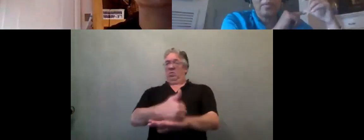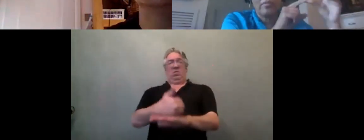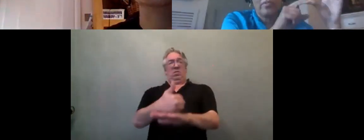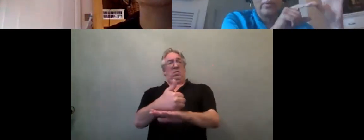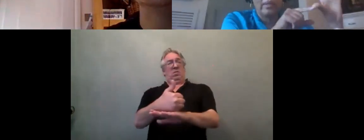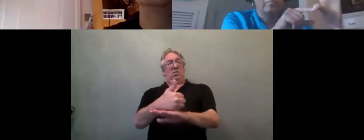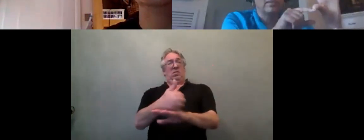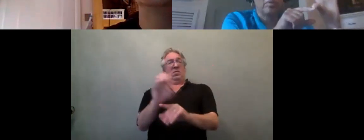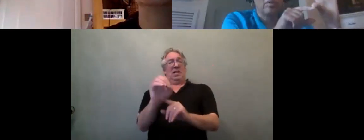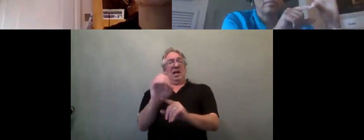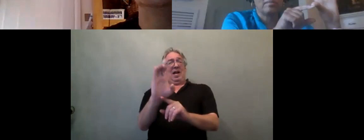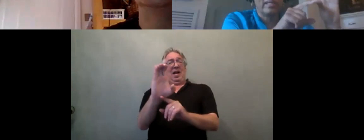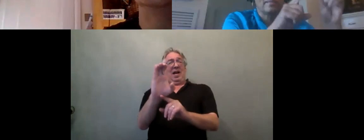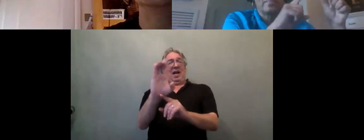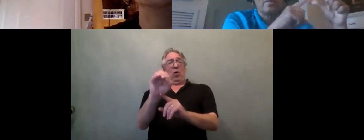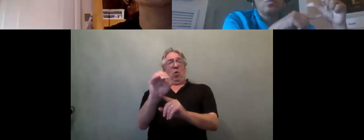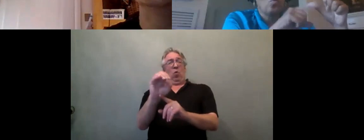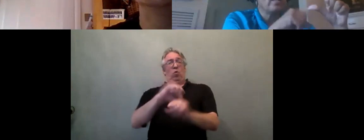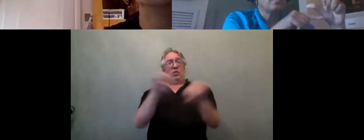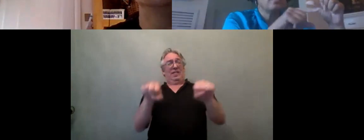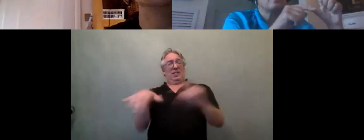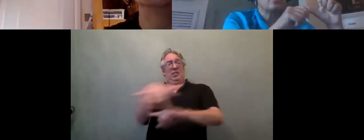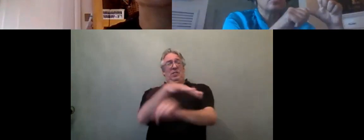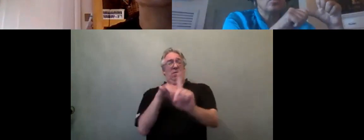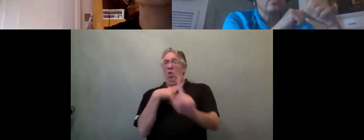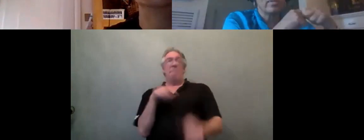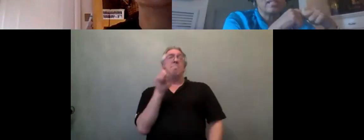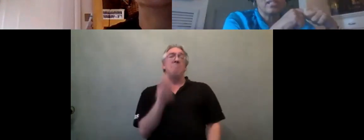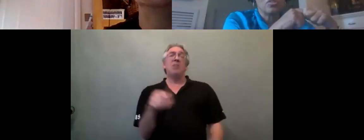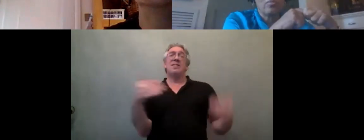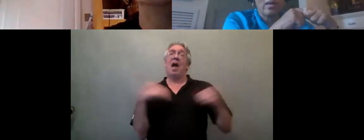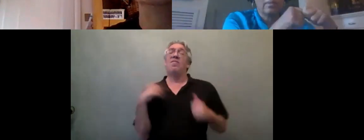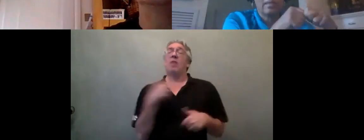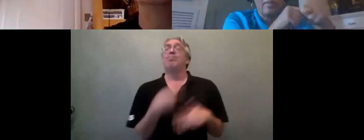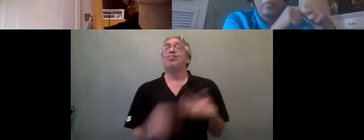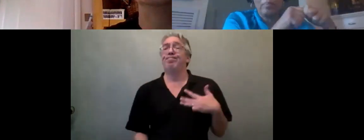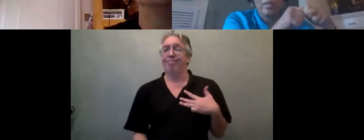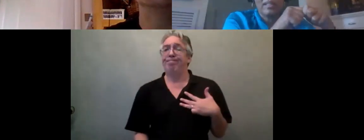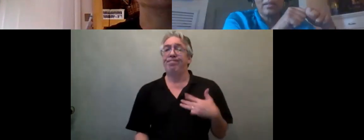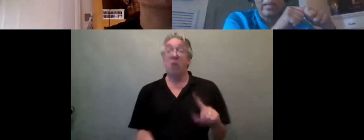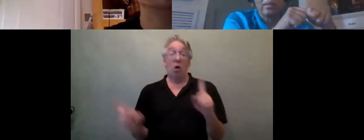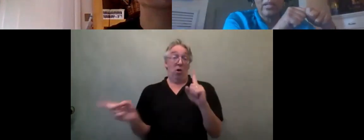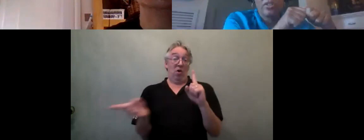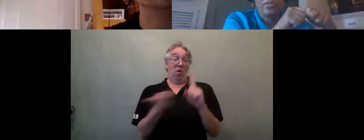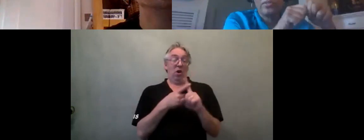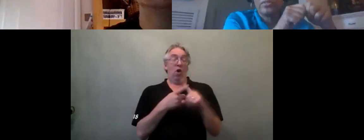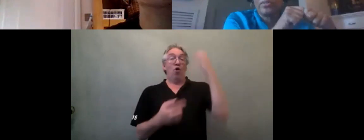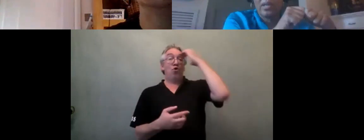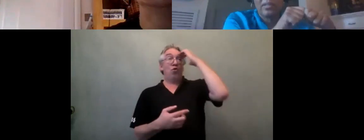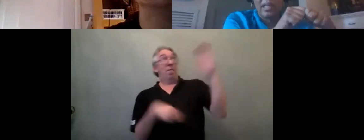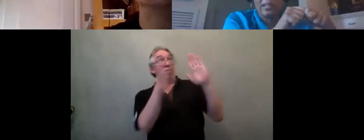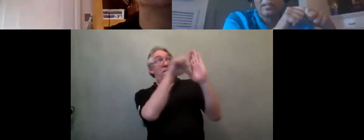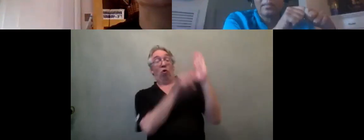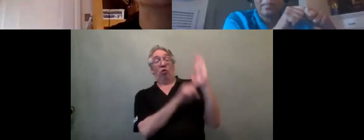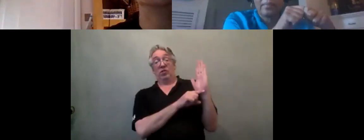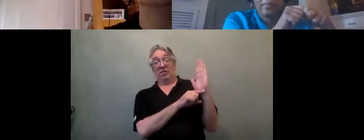we have some of the following building blocks in place. One is to address the issue around government policies and regulations